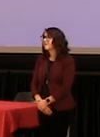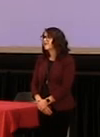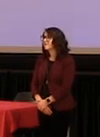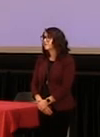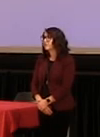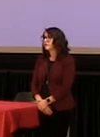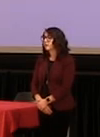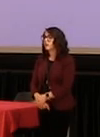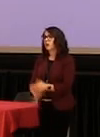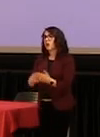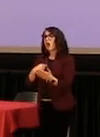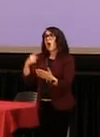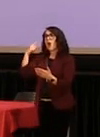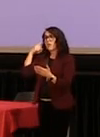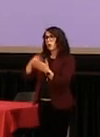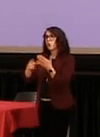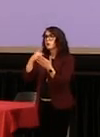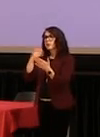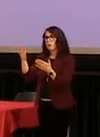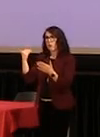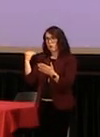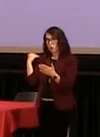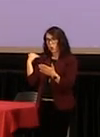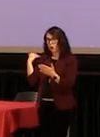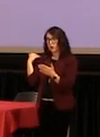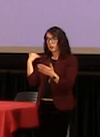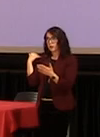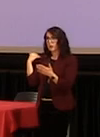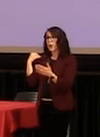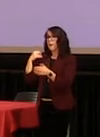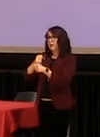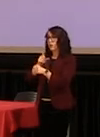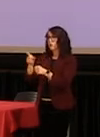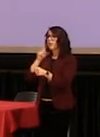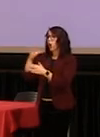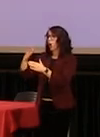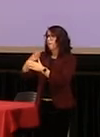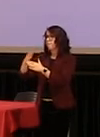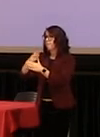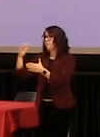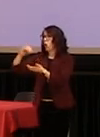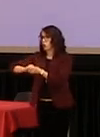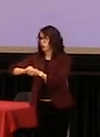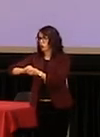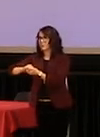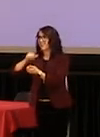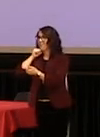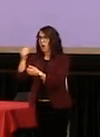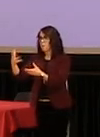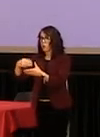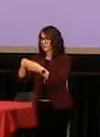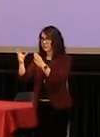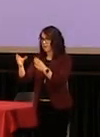Well, I think what you said before, making them partners and not participants, is a big key to that.